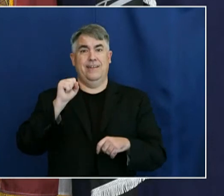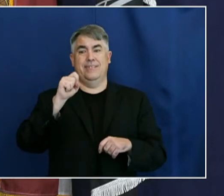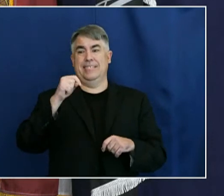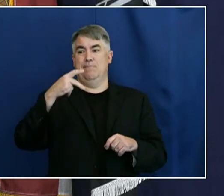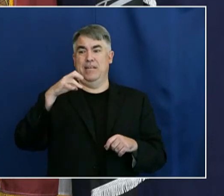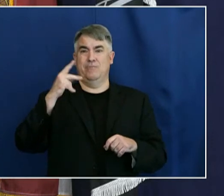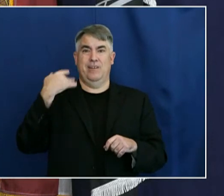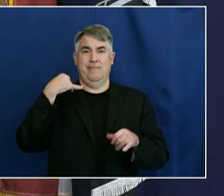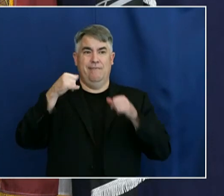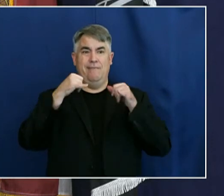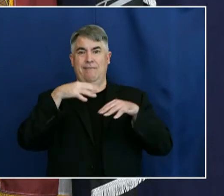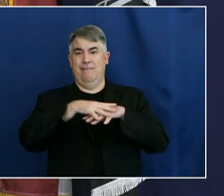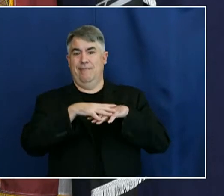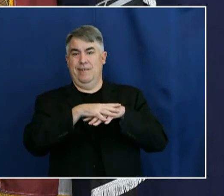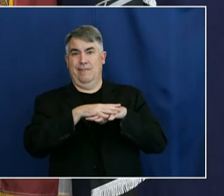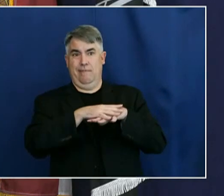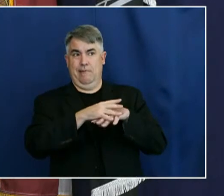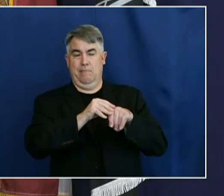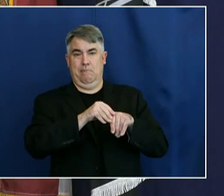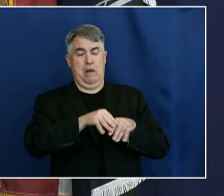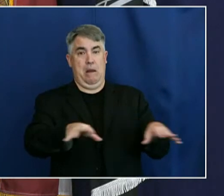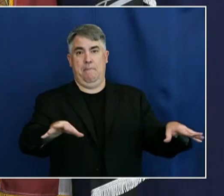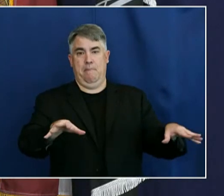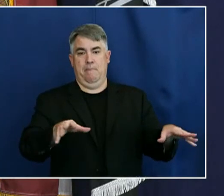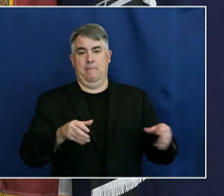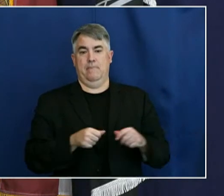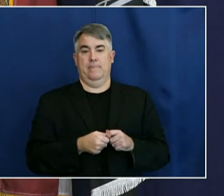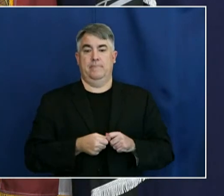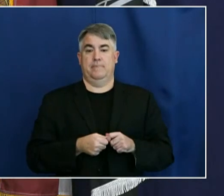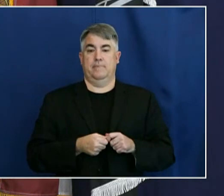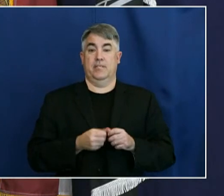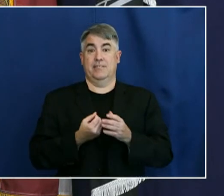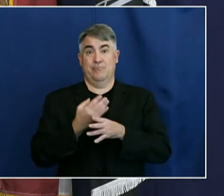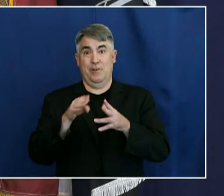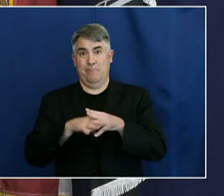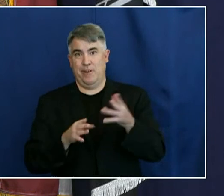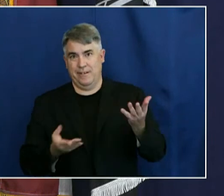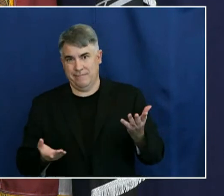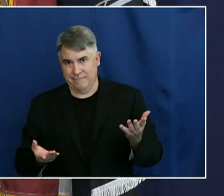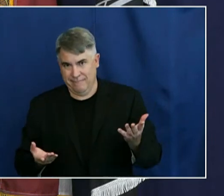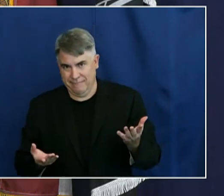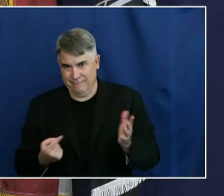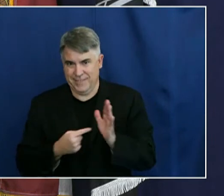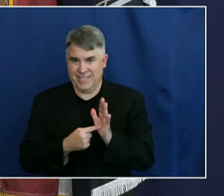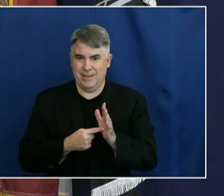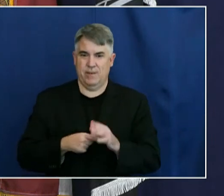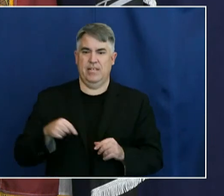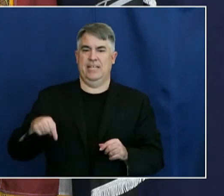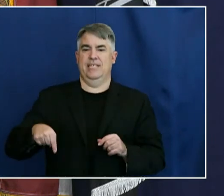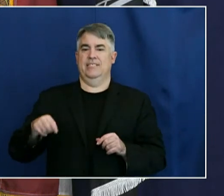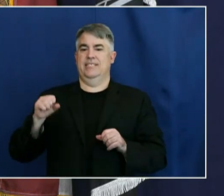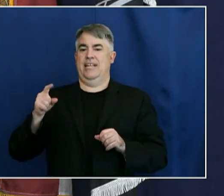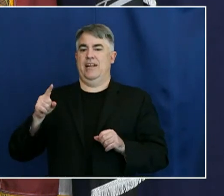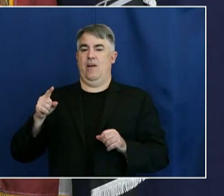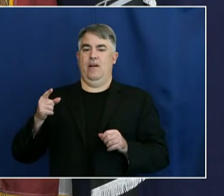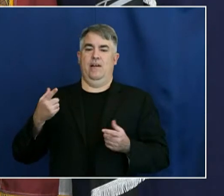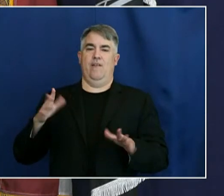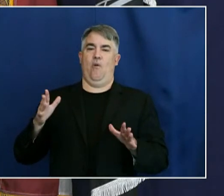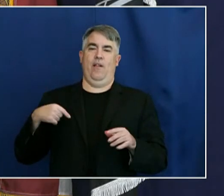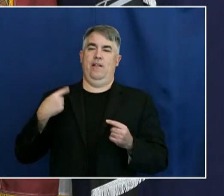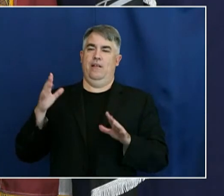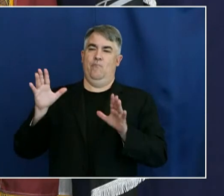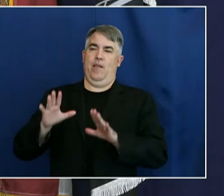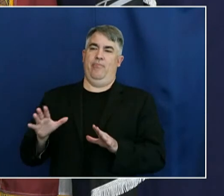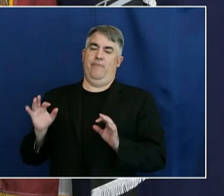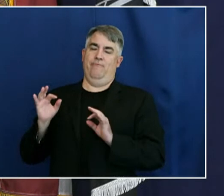So the spring break issue is probably not as big a deal for us here in San Diego as it is perhaps for Florida.